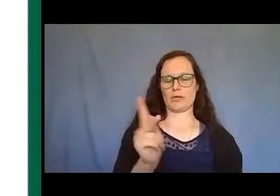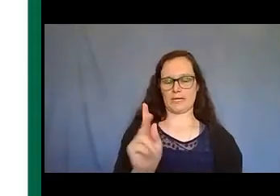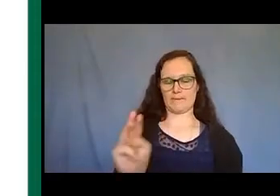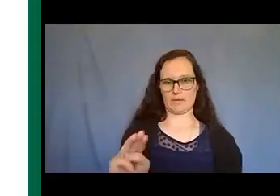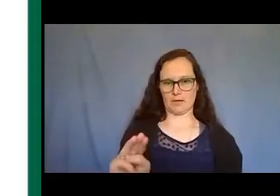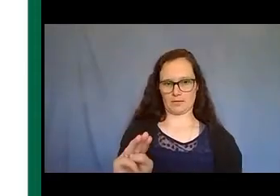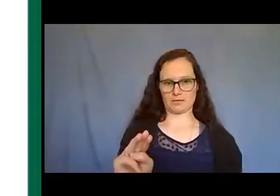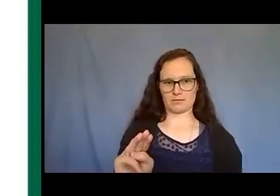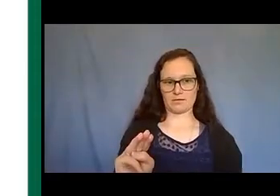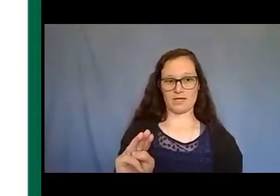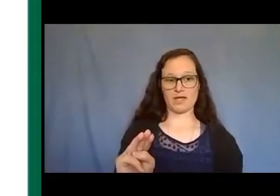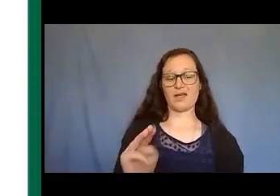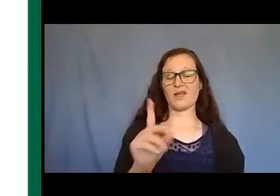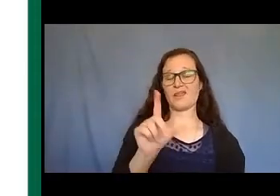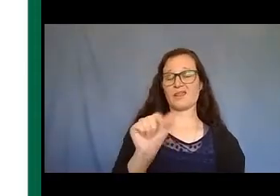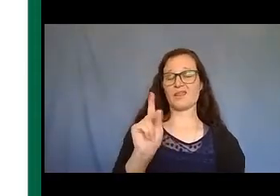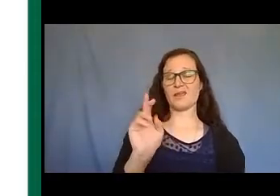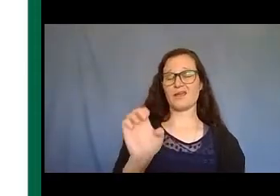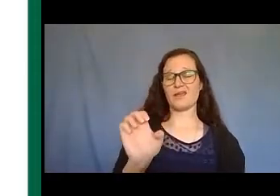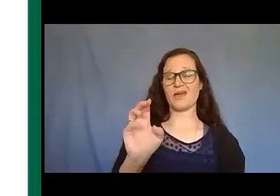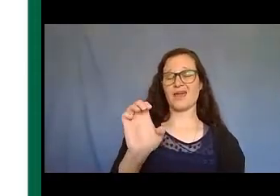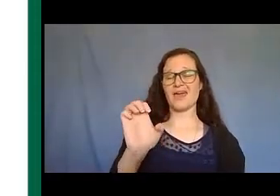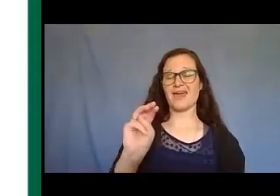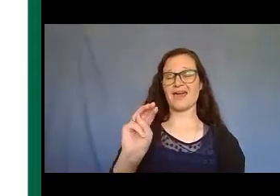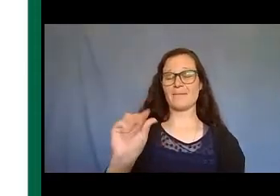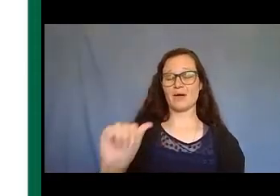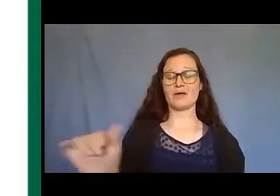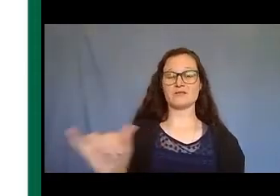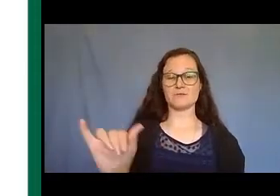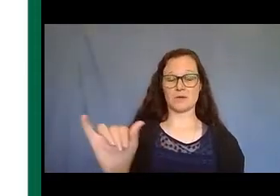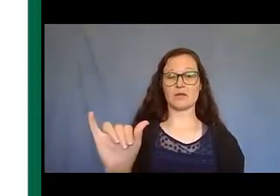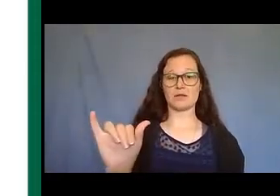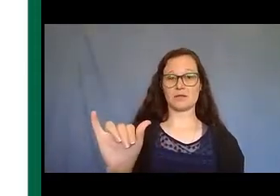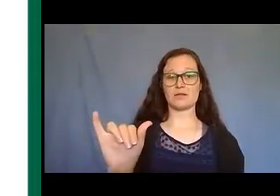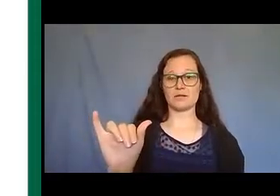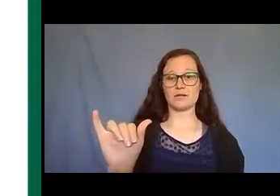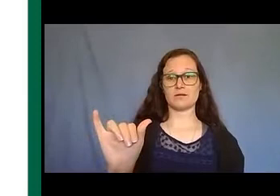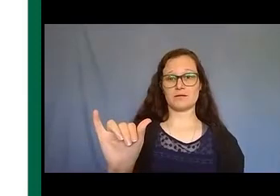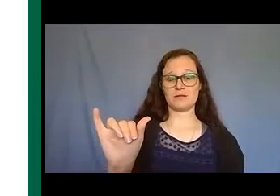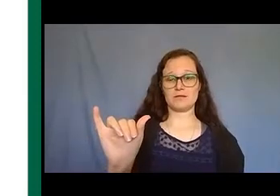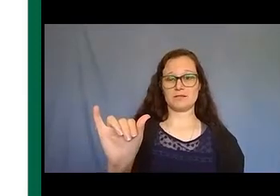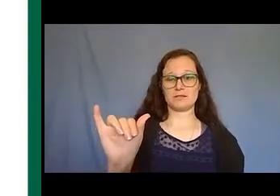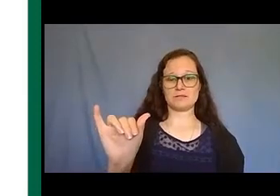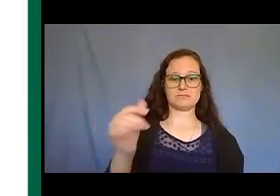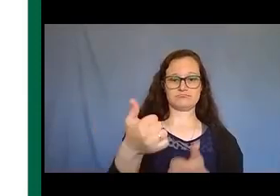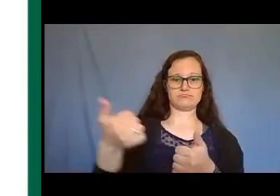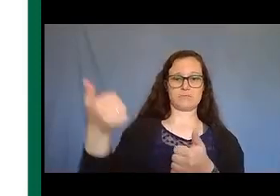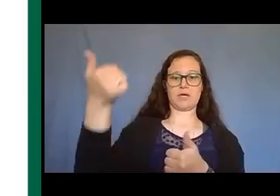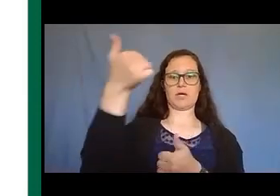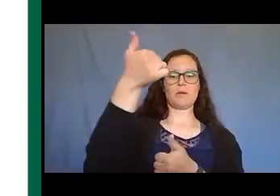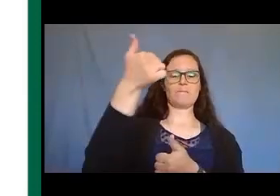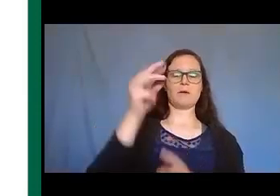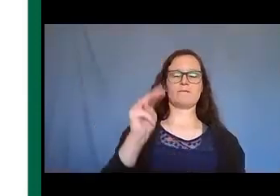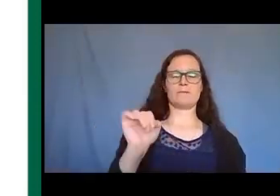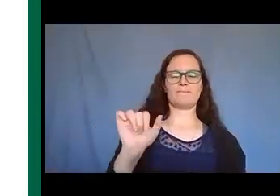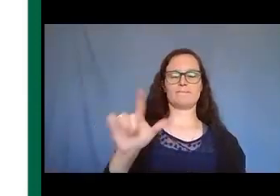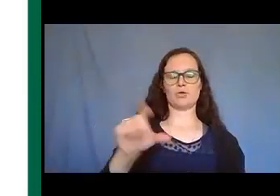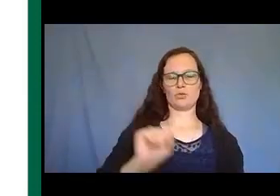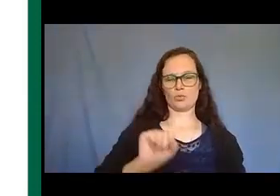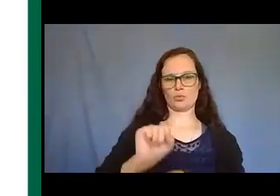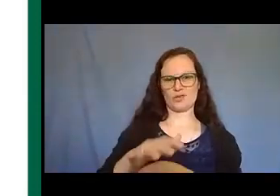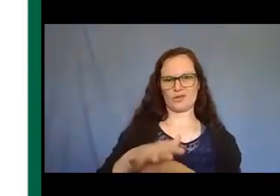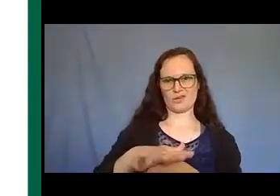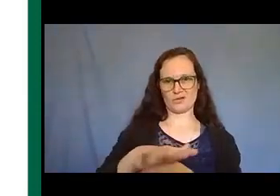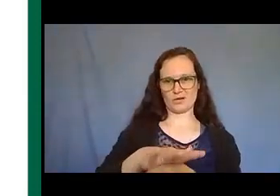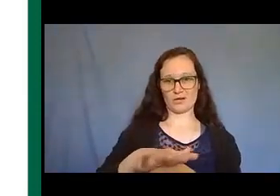as Lake Emma, which was a lake that was above much of the mill work area.